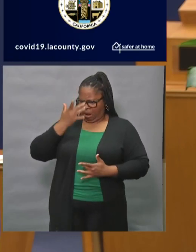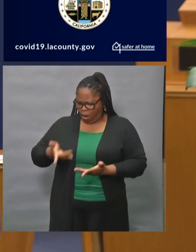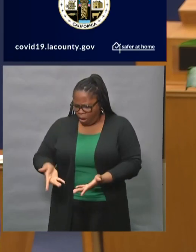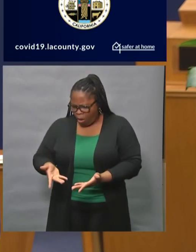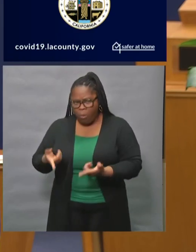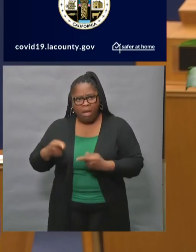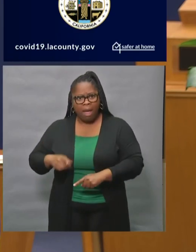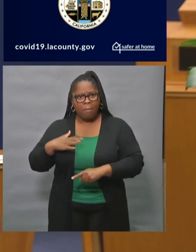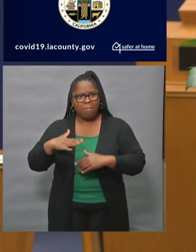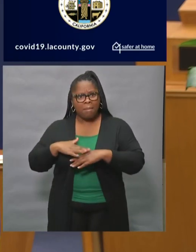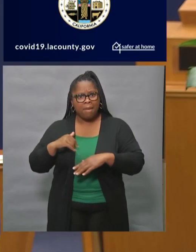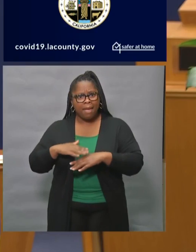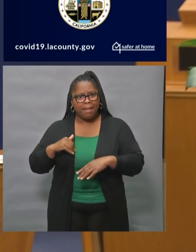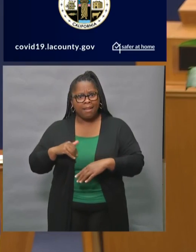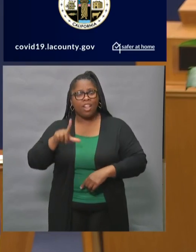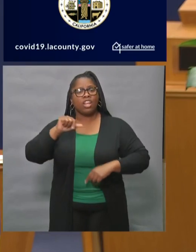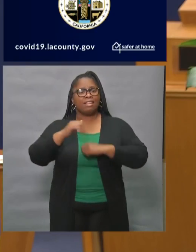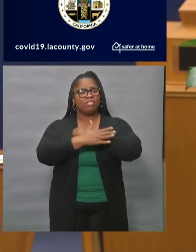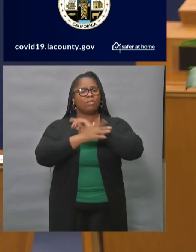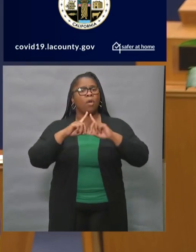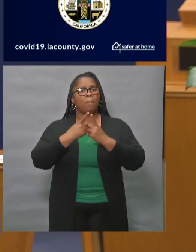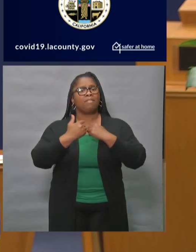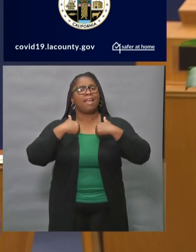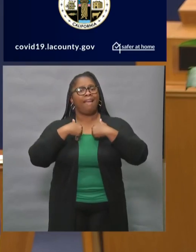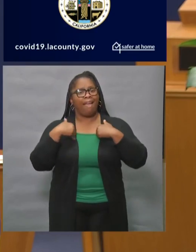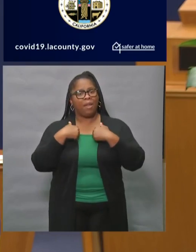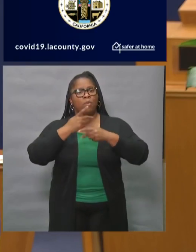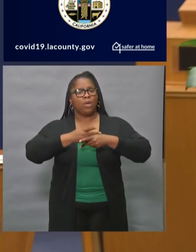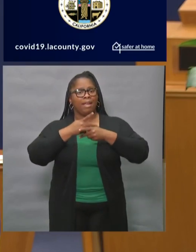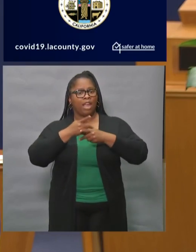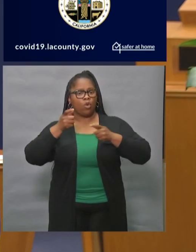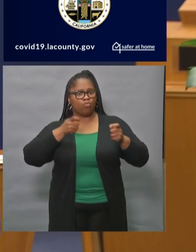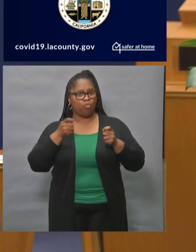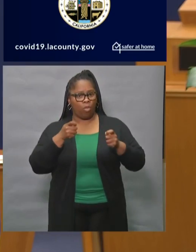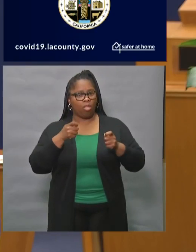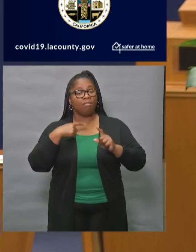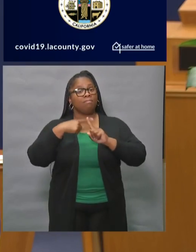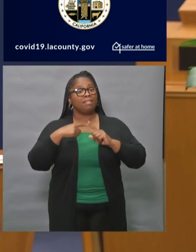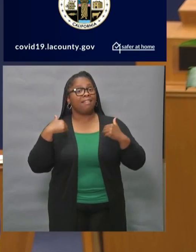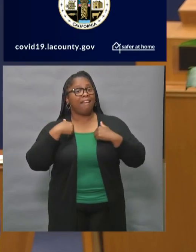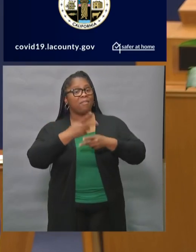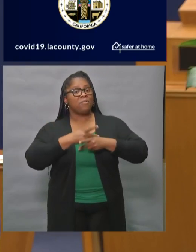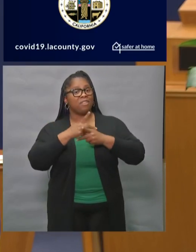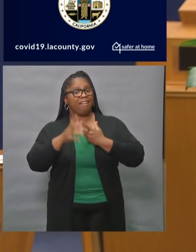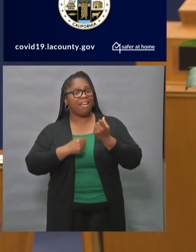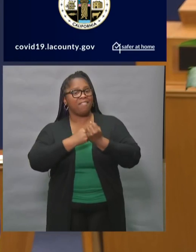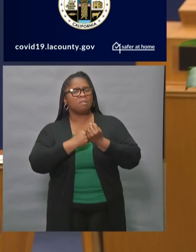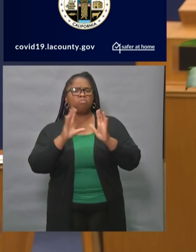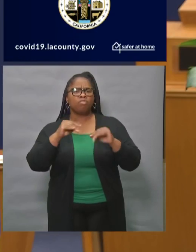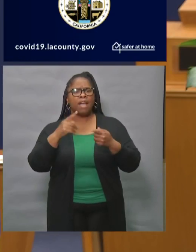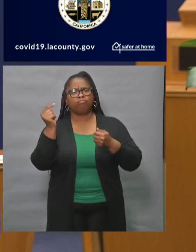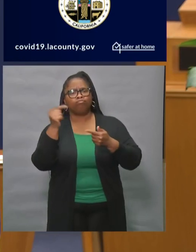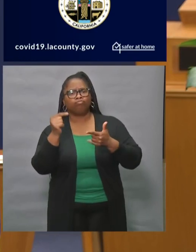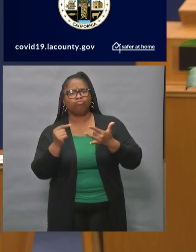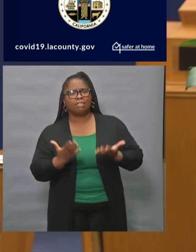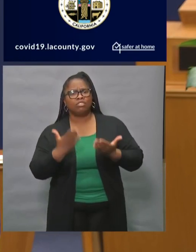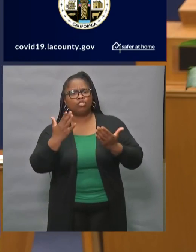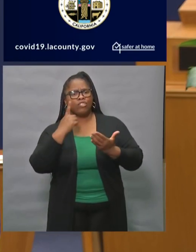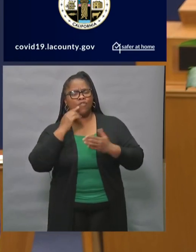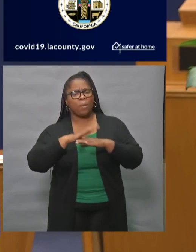Angeles County Department of Animal and Care Control, along with our animal care advocates, have provided some suggestions for pet owners